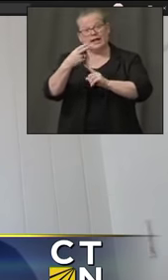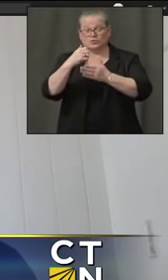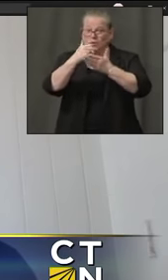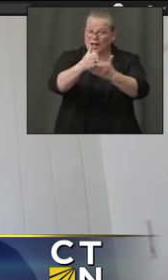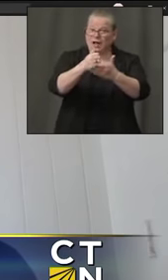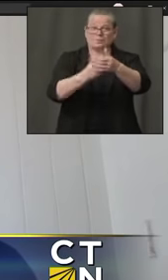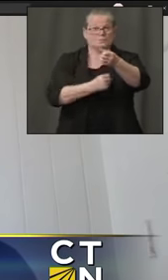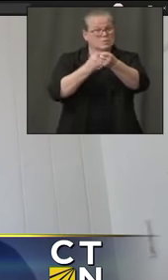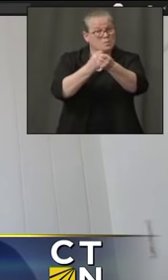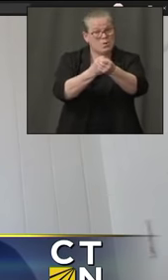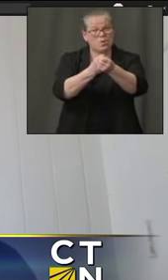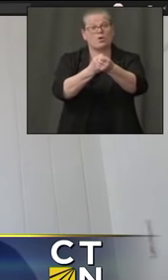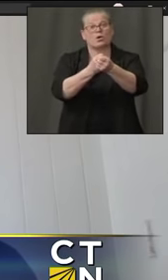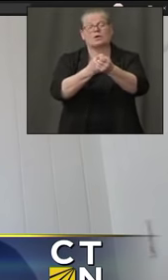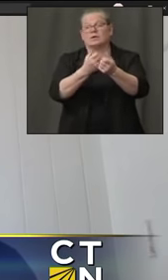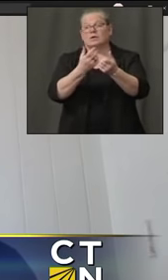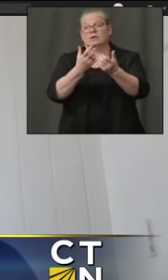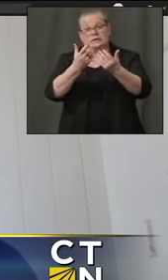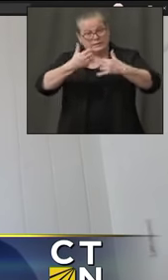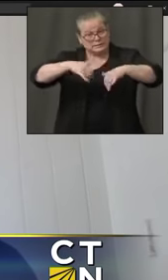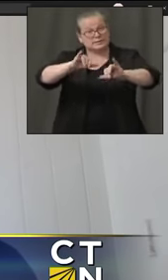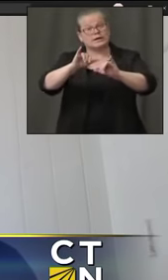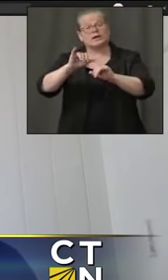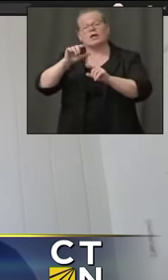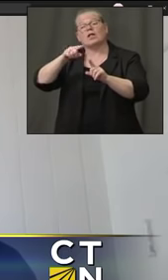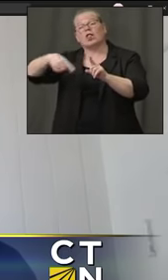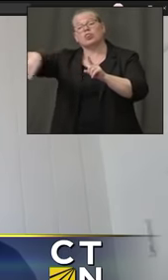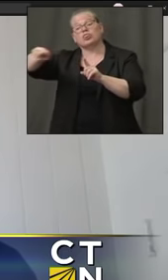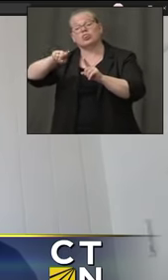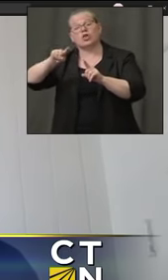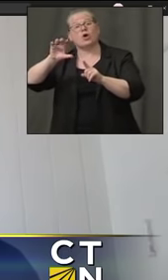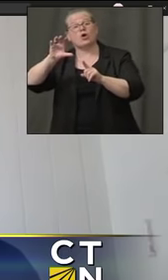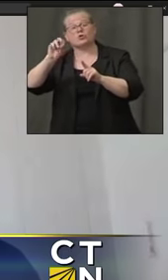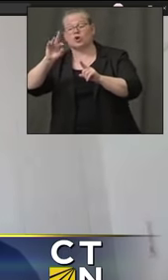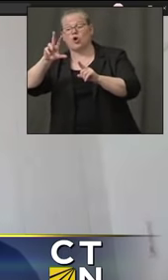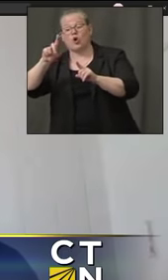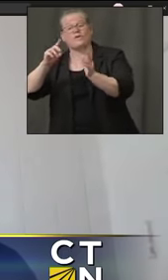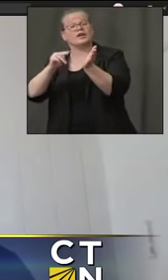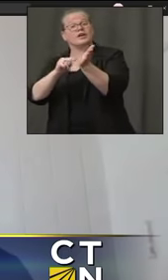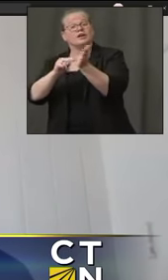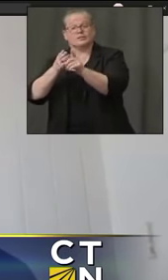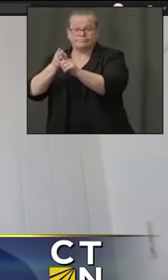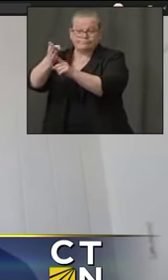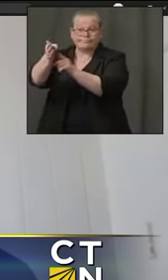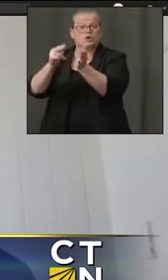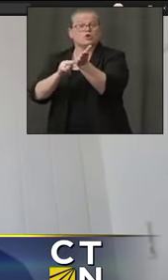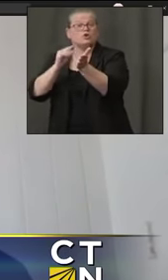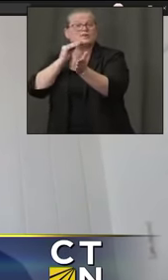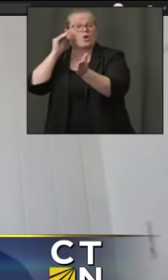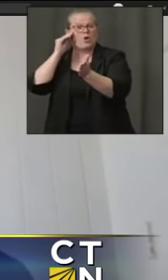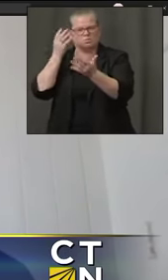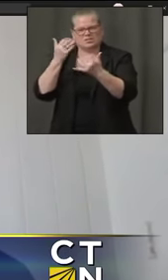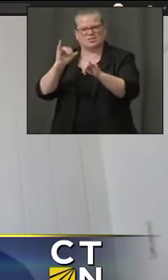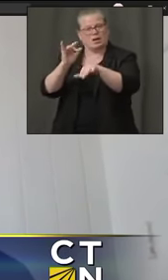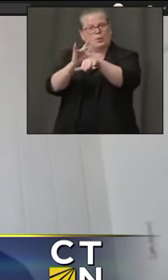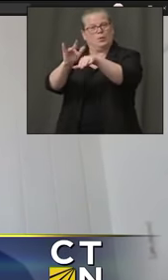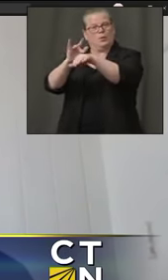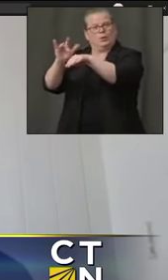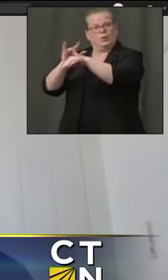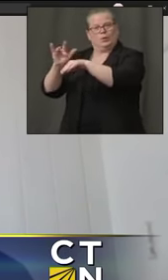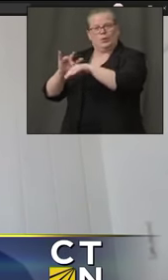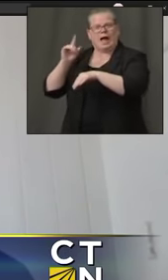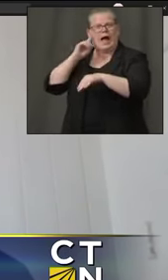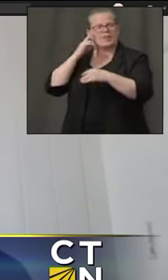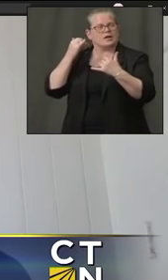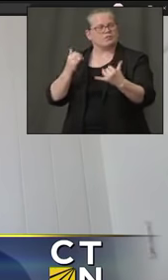still significant additional capacity in those COVID recovery sites that we've stood up. We have I believe right now 267 people